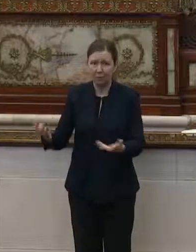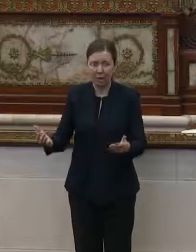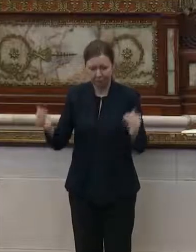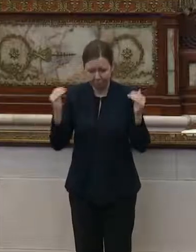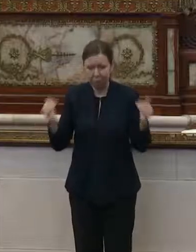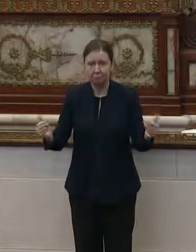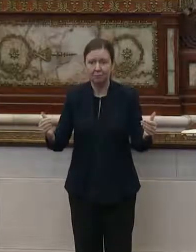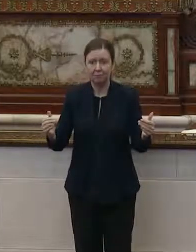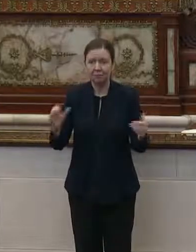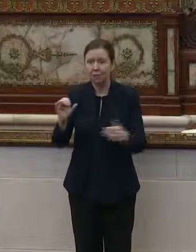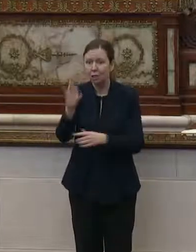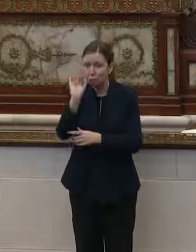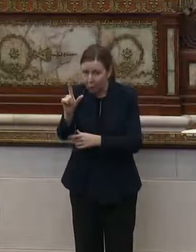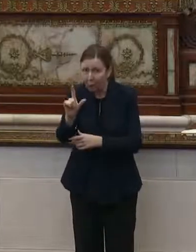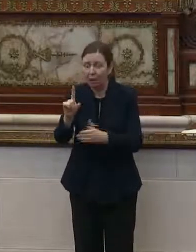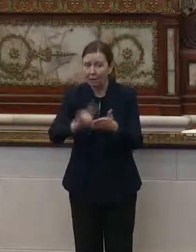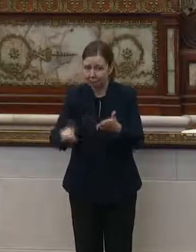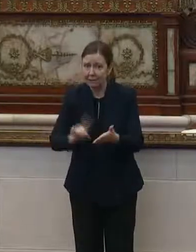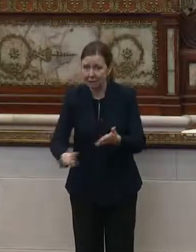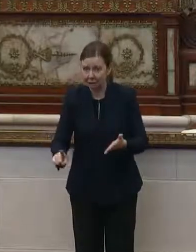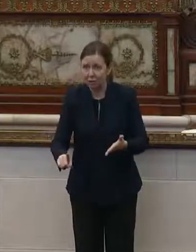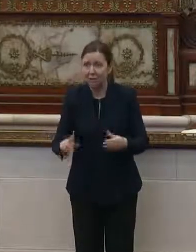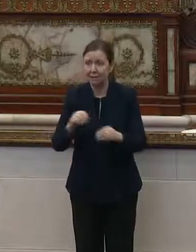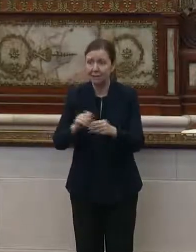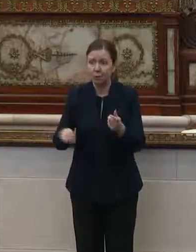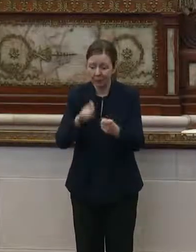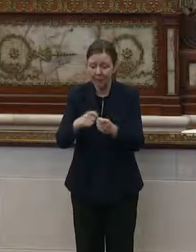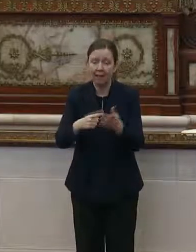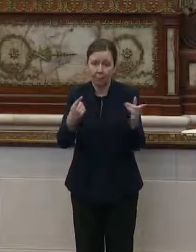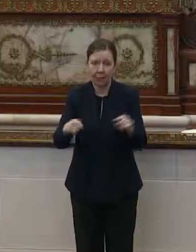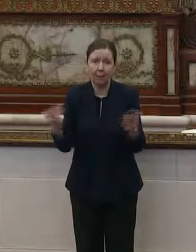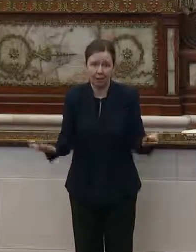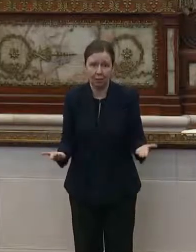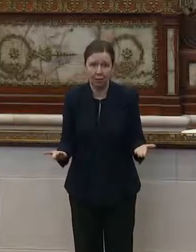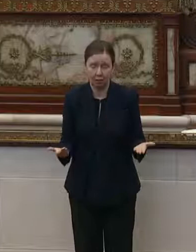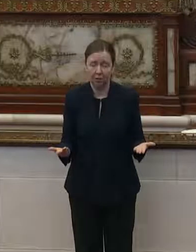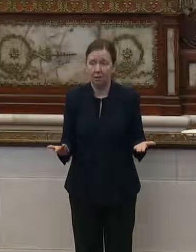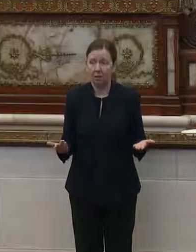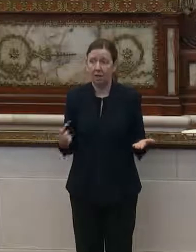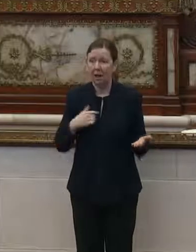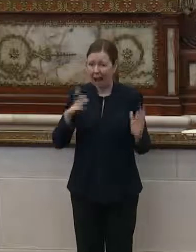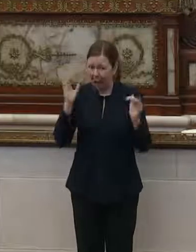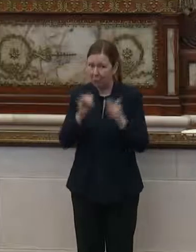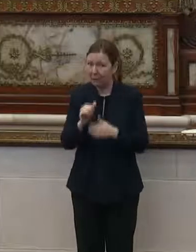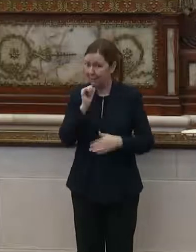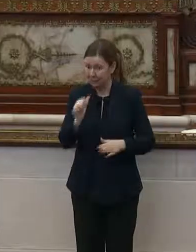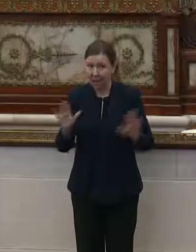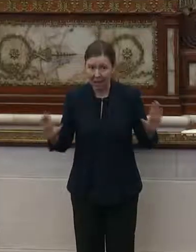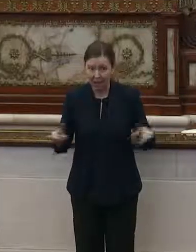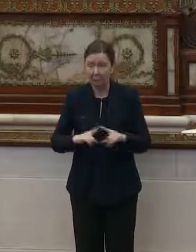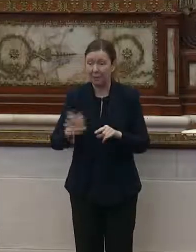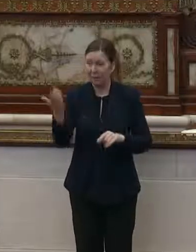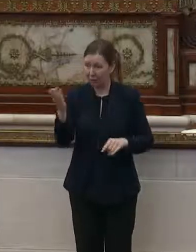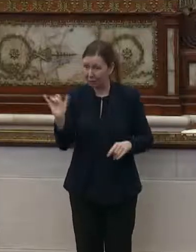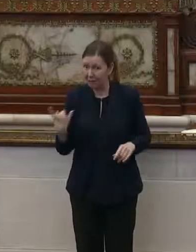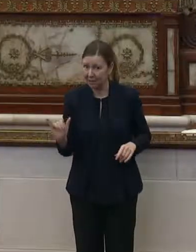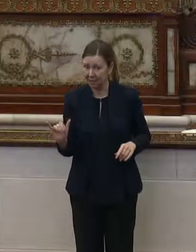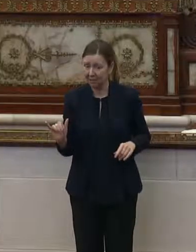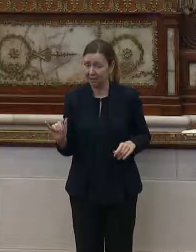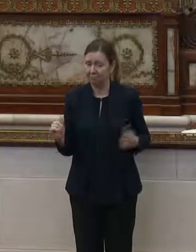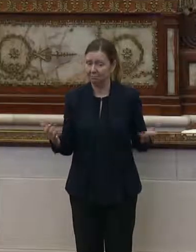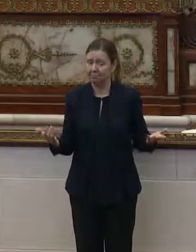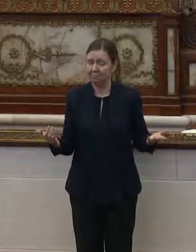conduct criminal investigations into exactly what happened here. I hope it's not, but it just appears to be,